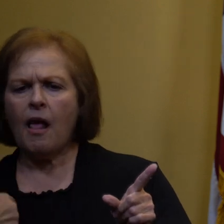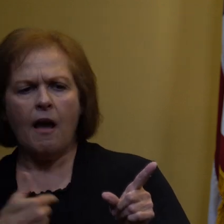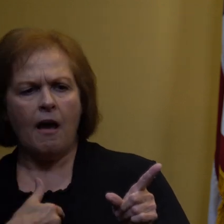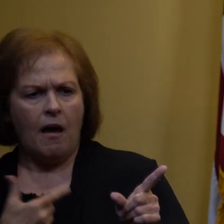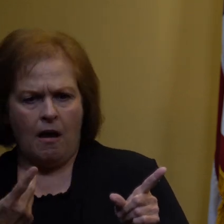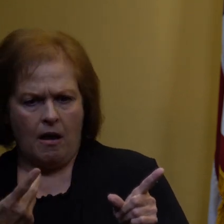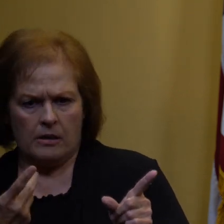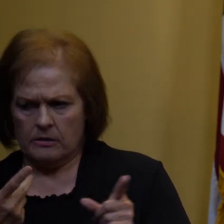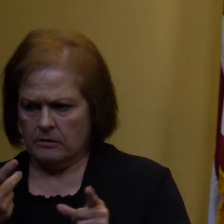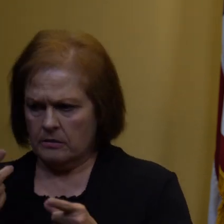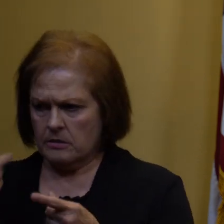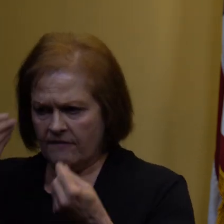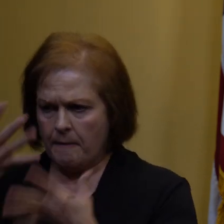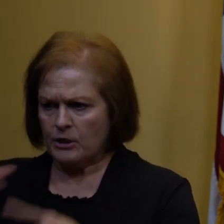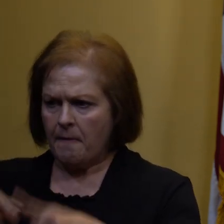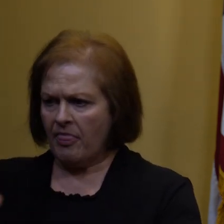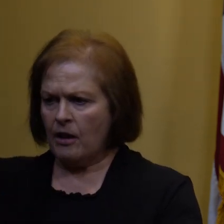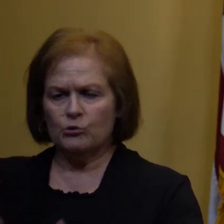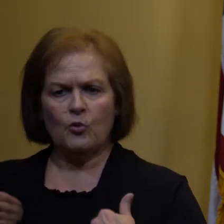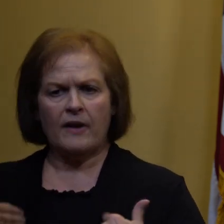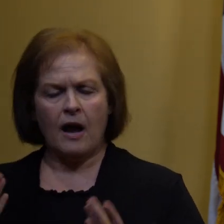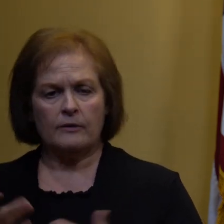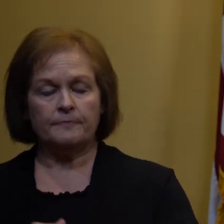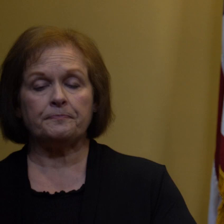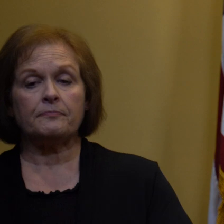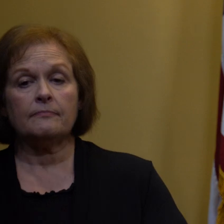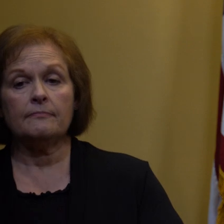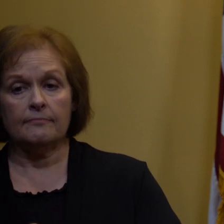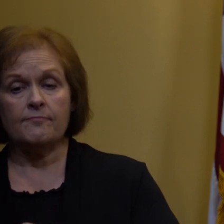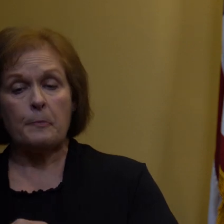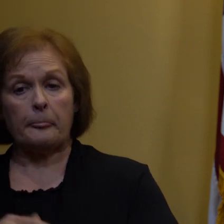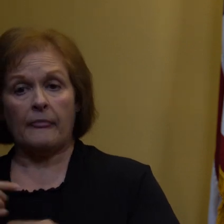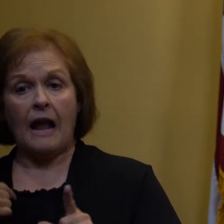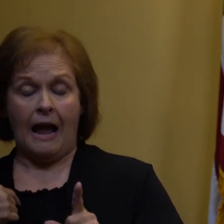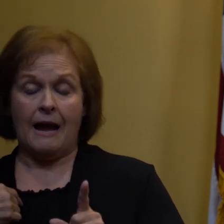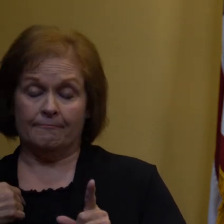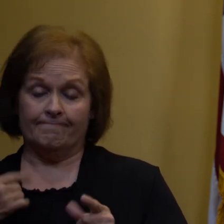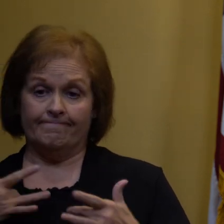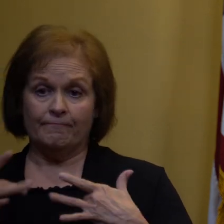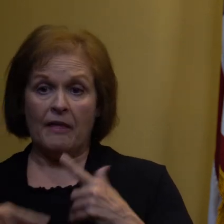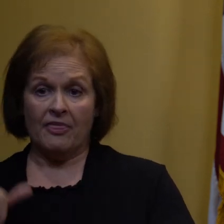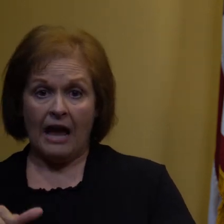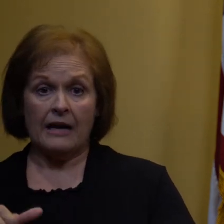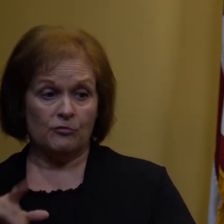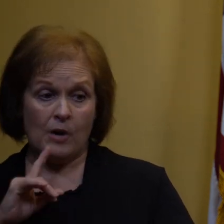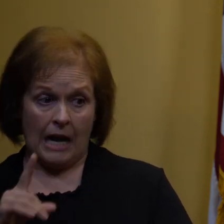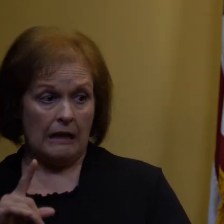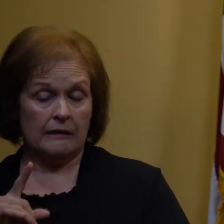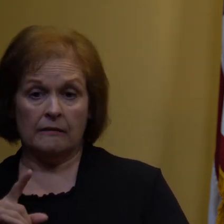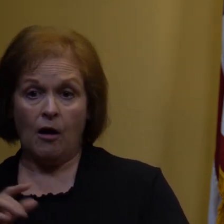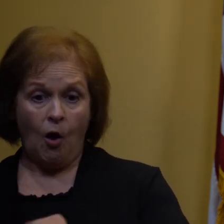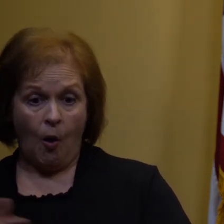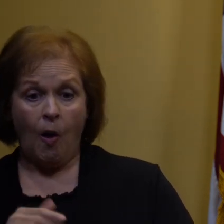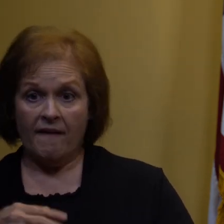to release to the public. What are your thoughts on that? Sure. So, I've always been sounding the alarm on this. It takes everybody